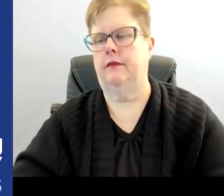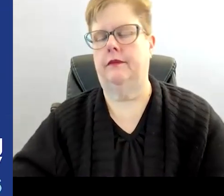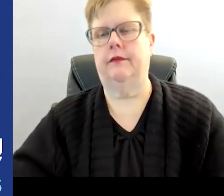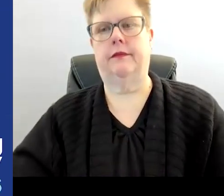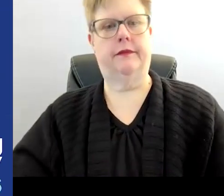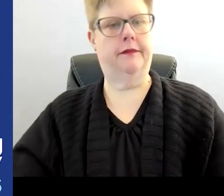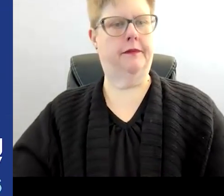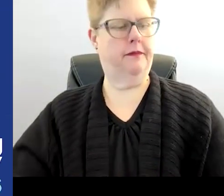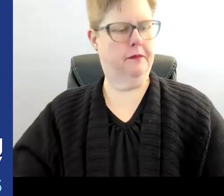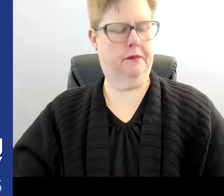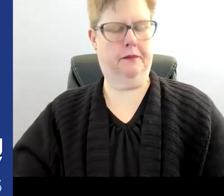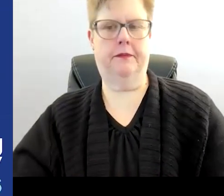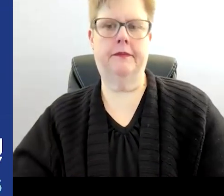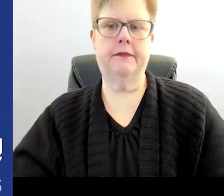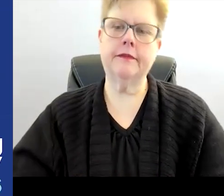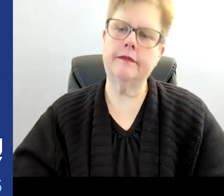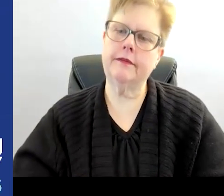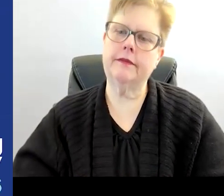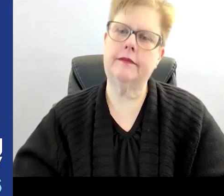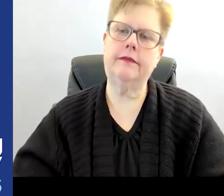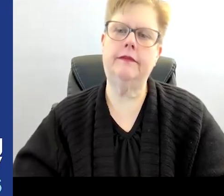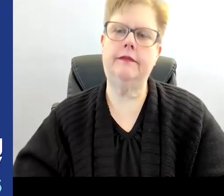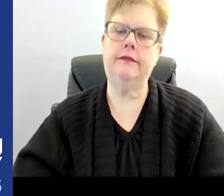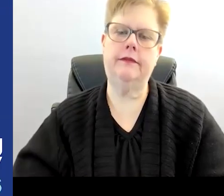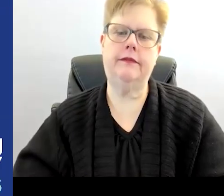Um, mm, mm, mm.